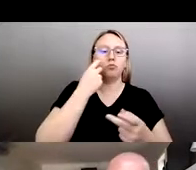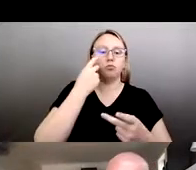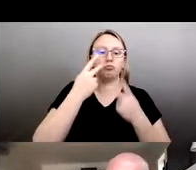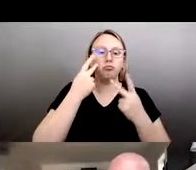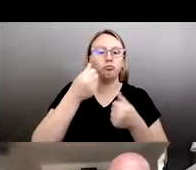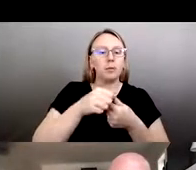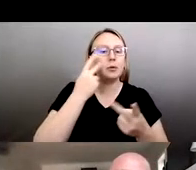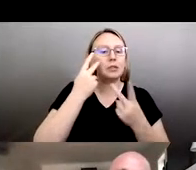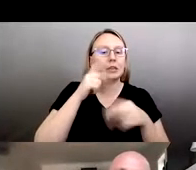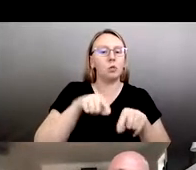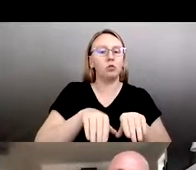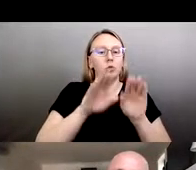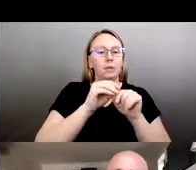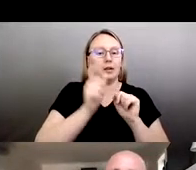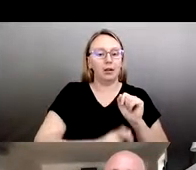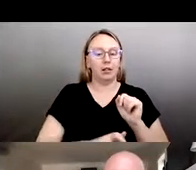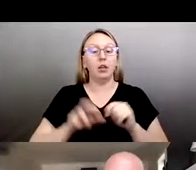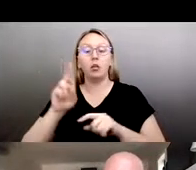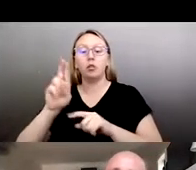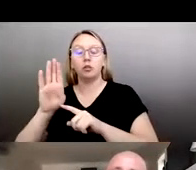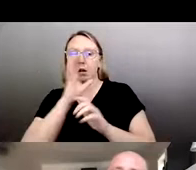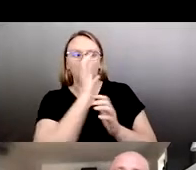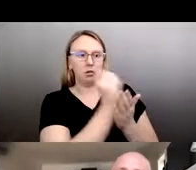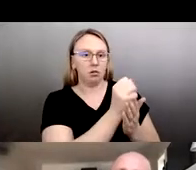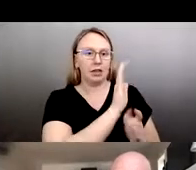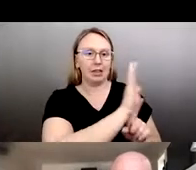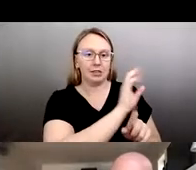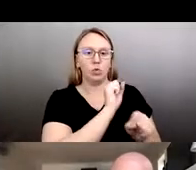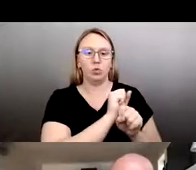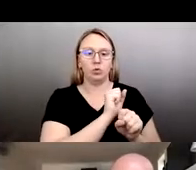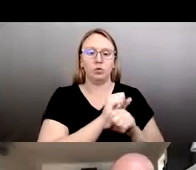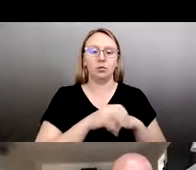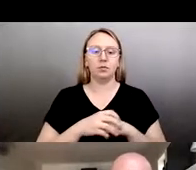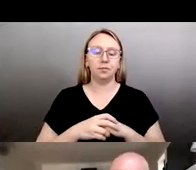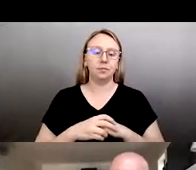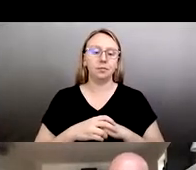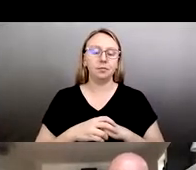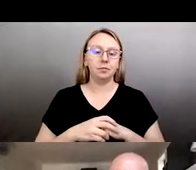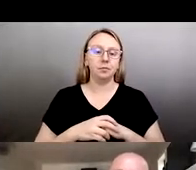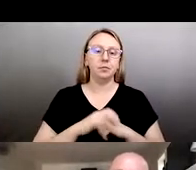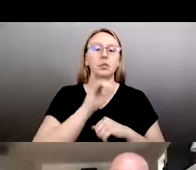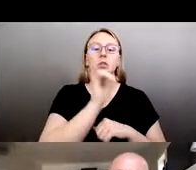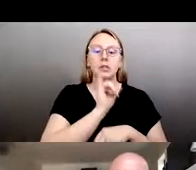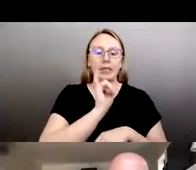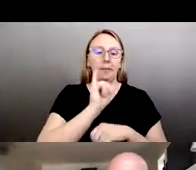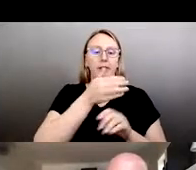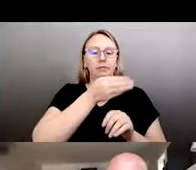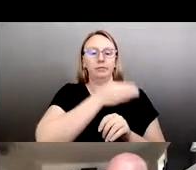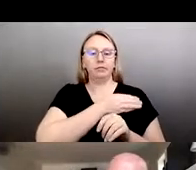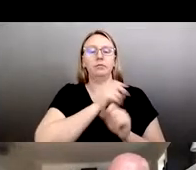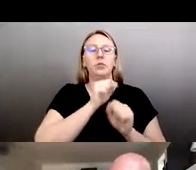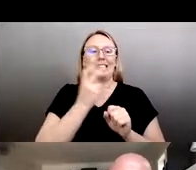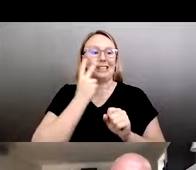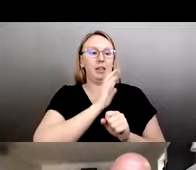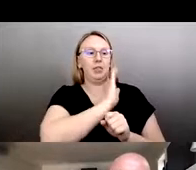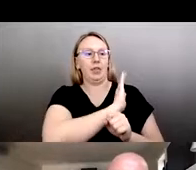Roger became completely enamored with the work of Piacenza. And so like Joachim and like Dawson, they can be found throughout our collection,